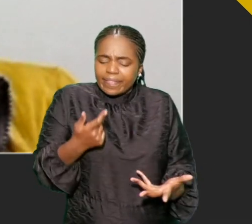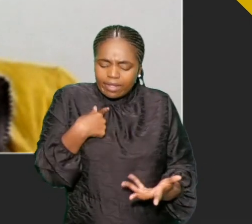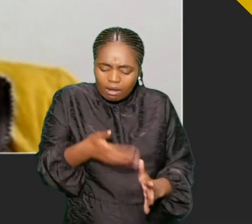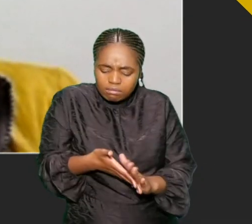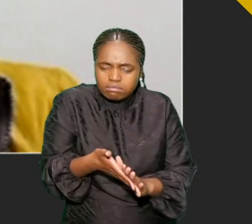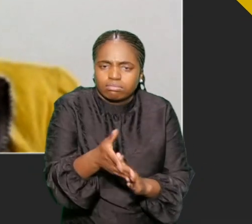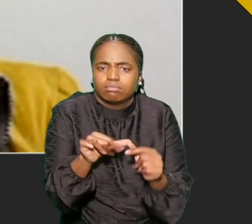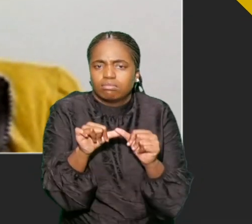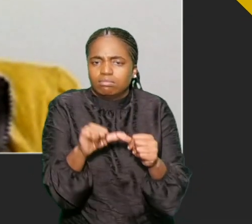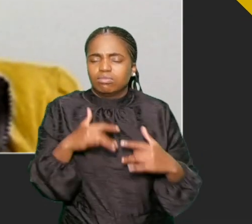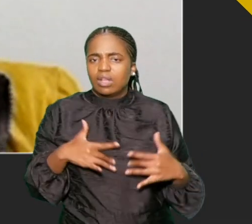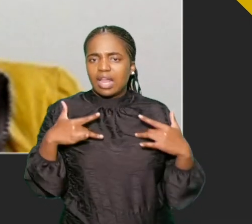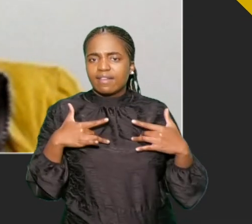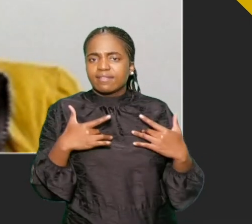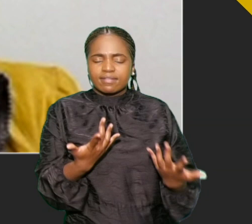to be. But